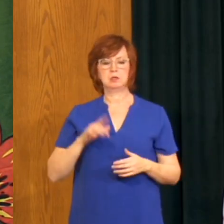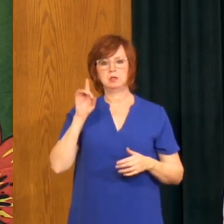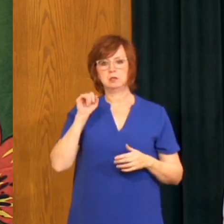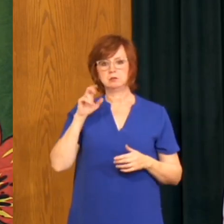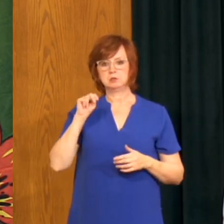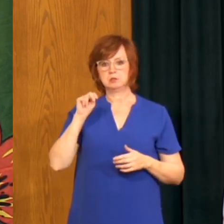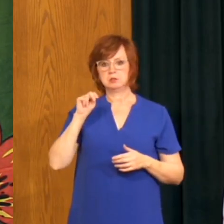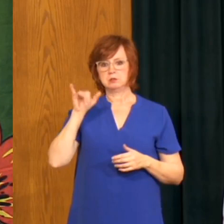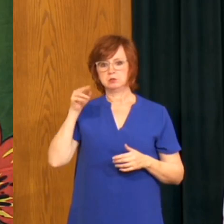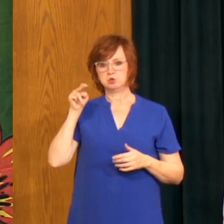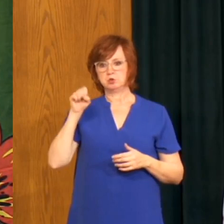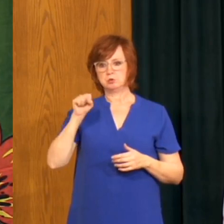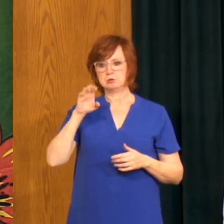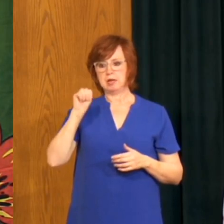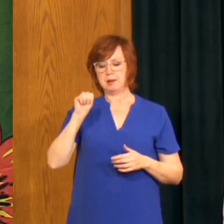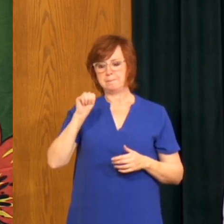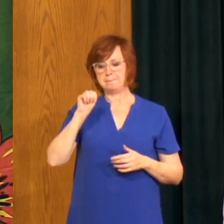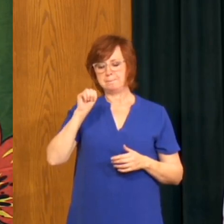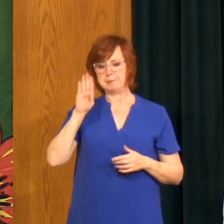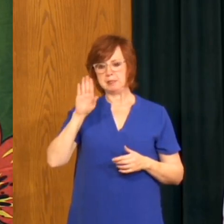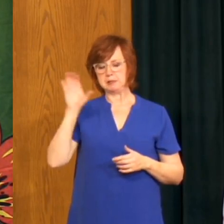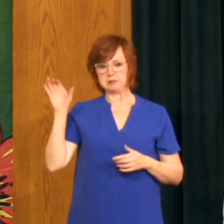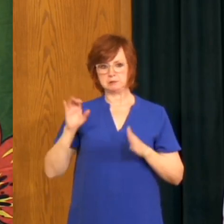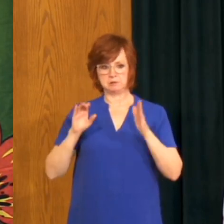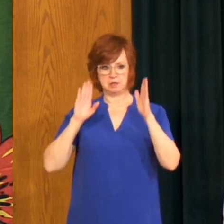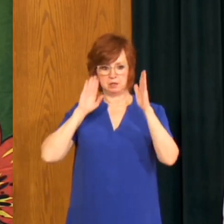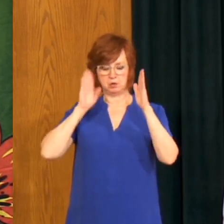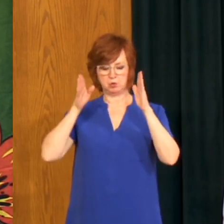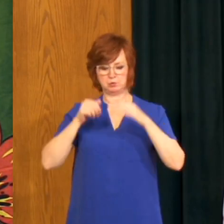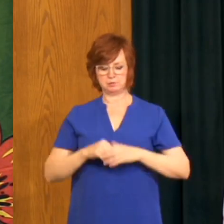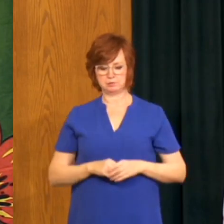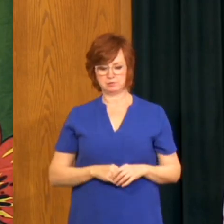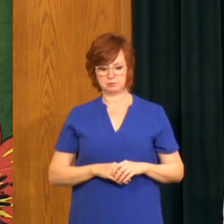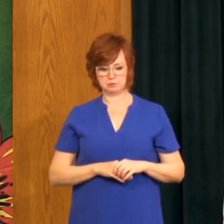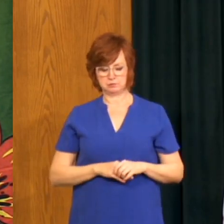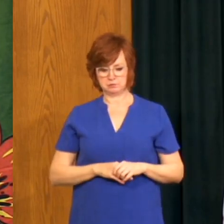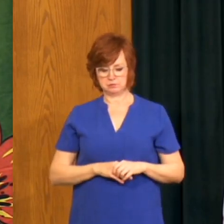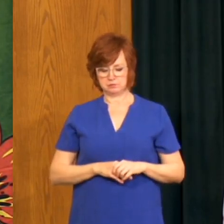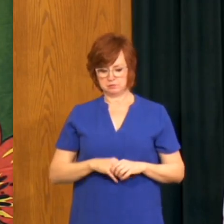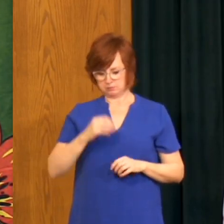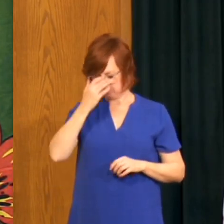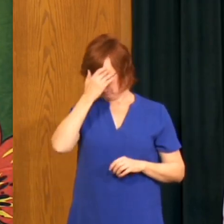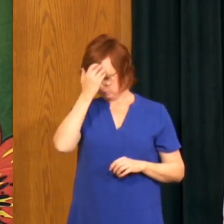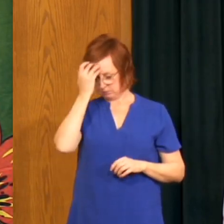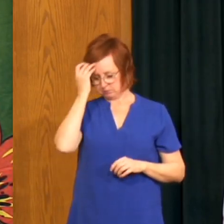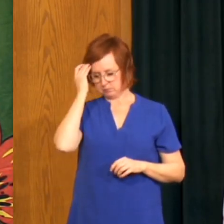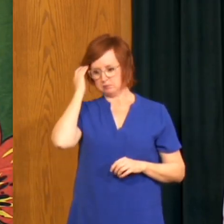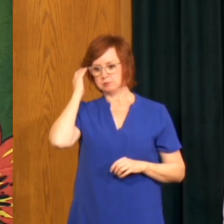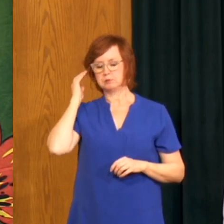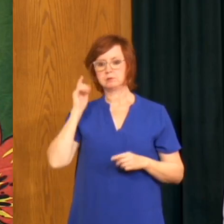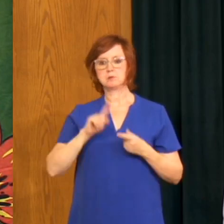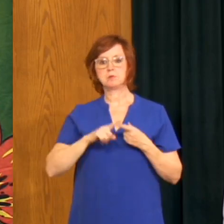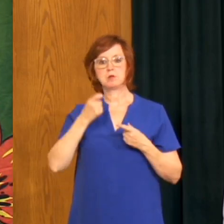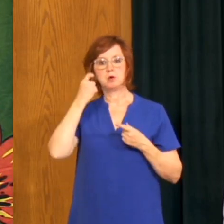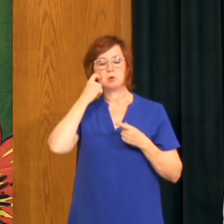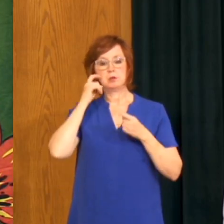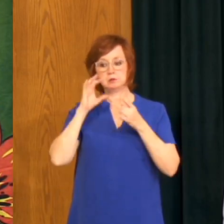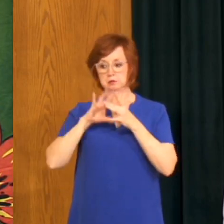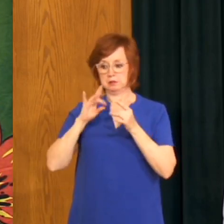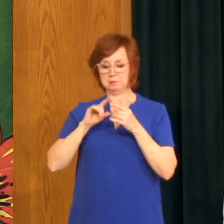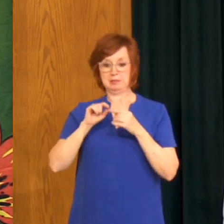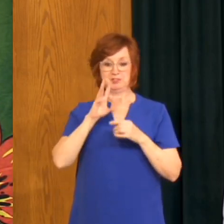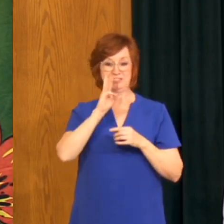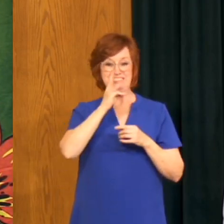Dan Jones with NBC. Yeah, good afternoon, Premier. I noticed that you mentioned earlier that there were 6 active cases in the far